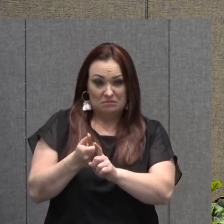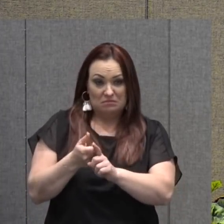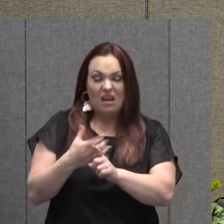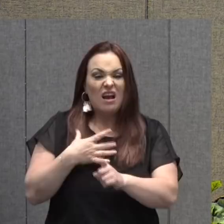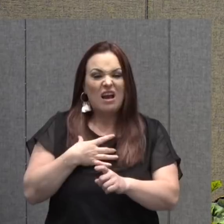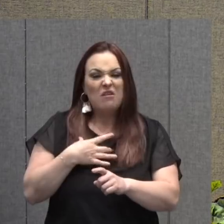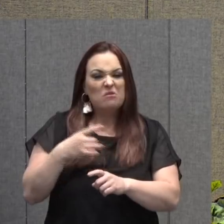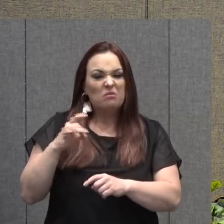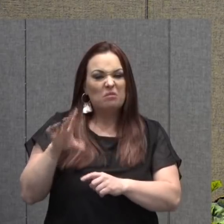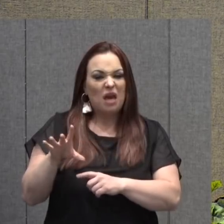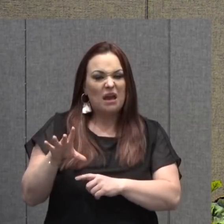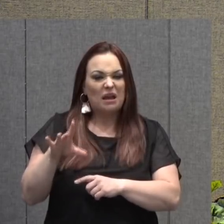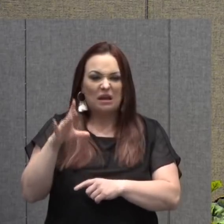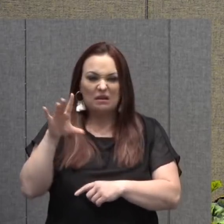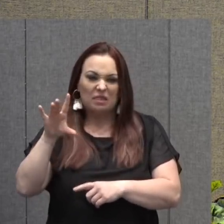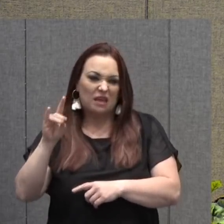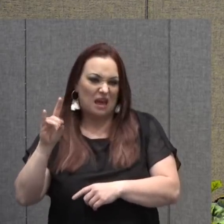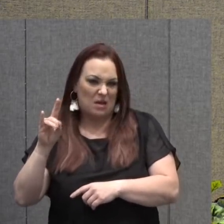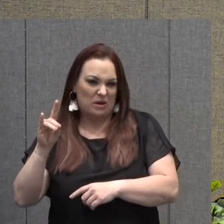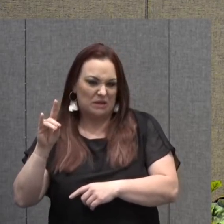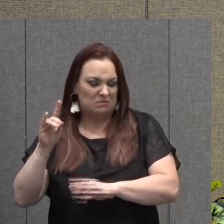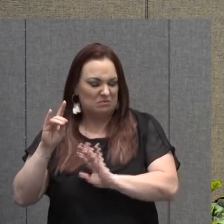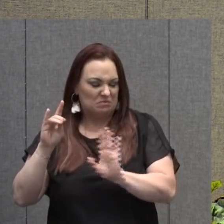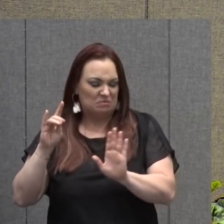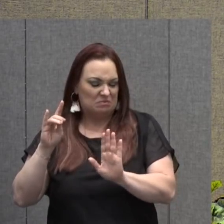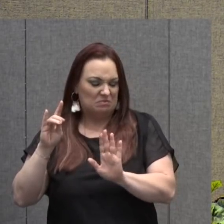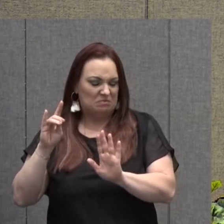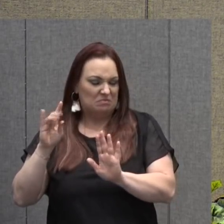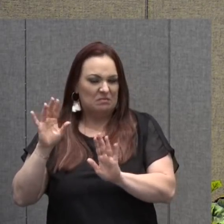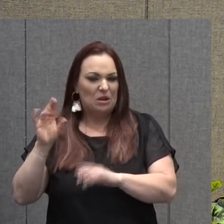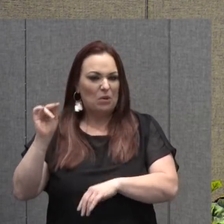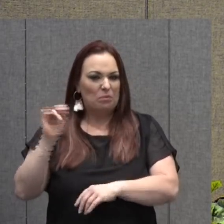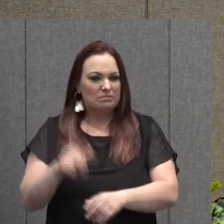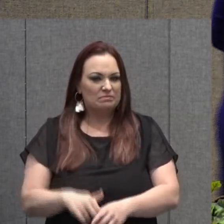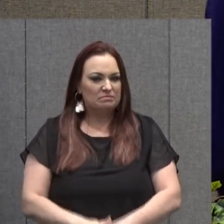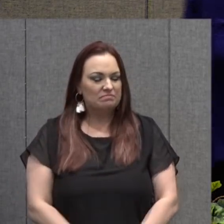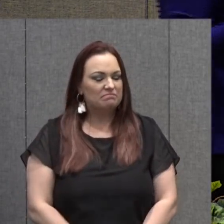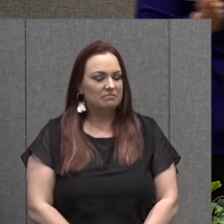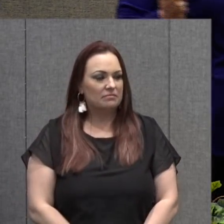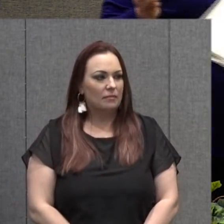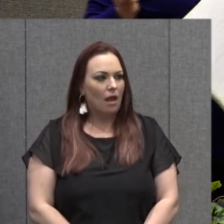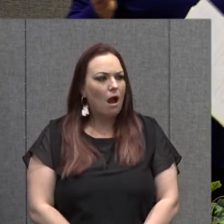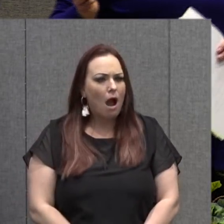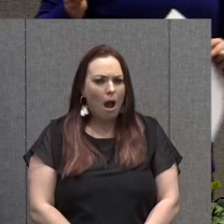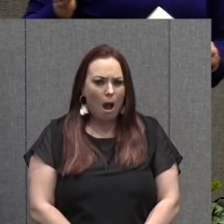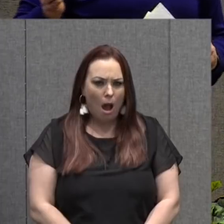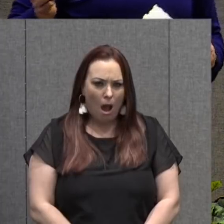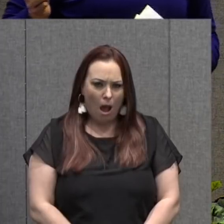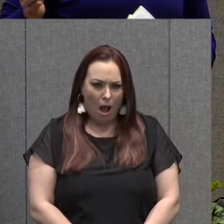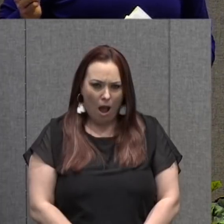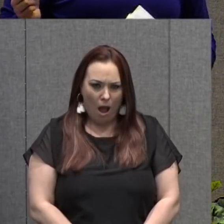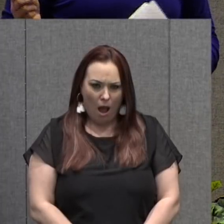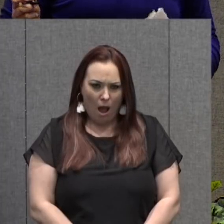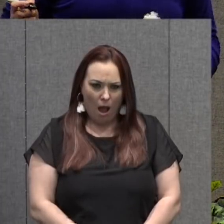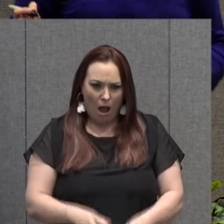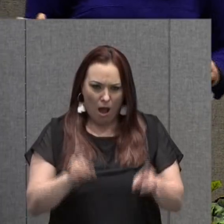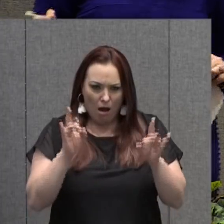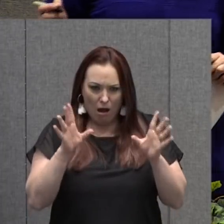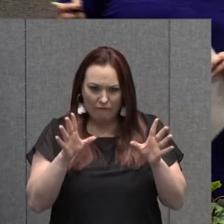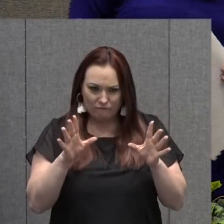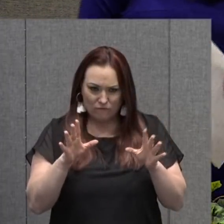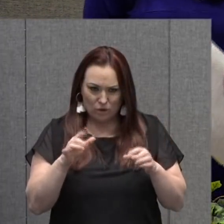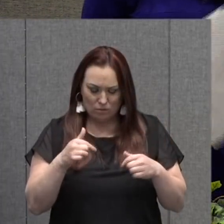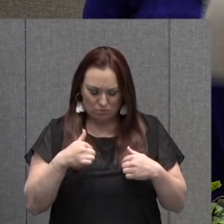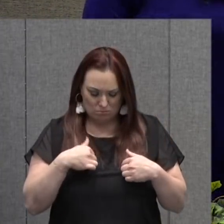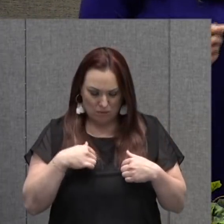like coyotes. Man, how awful is that? Just because you're a